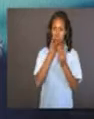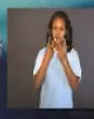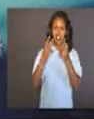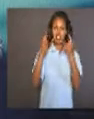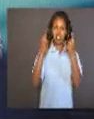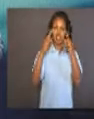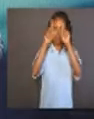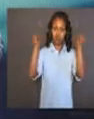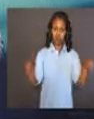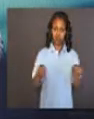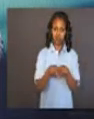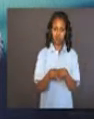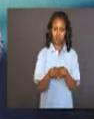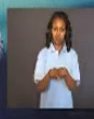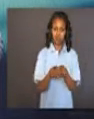images.